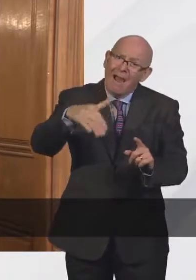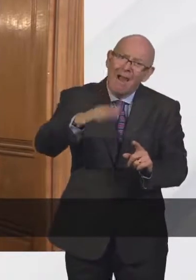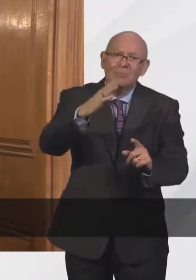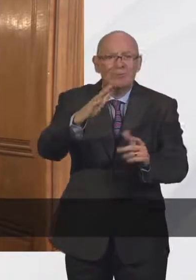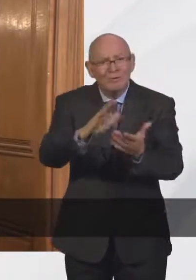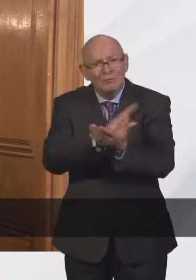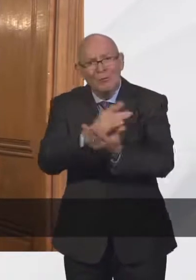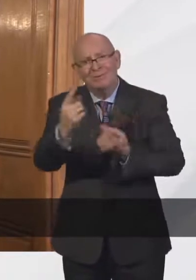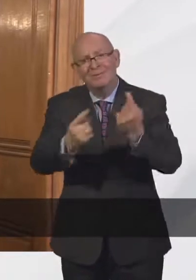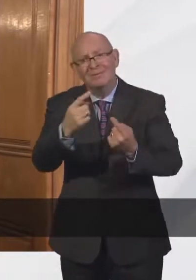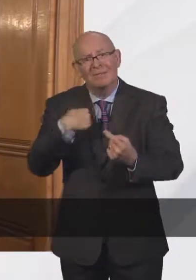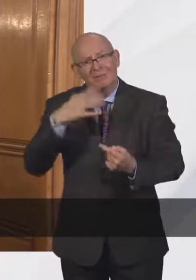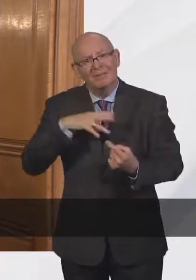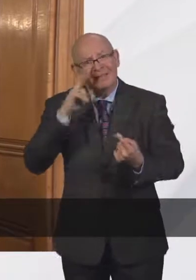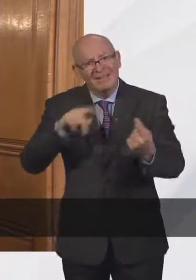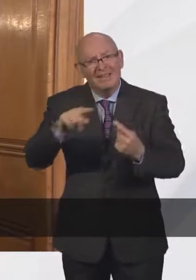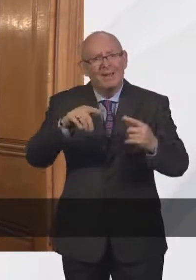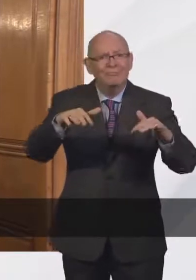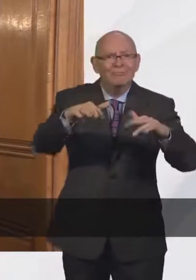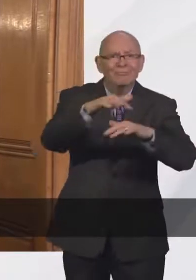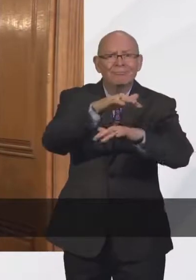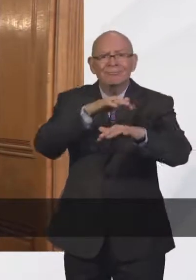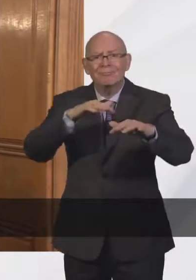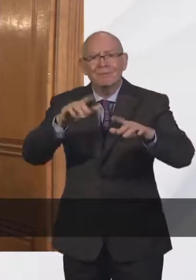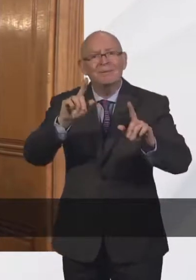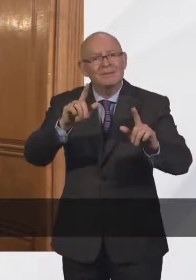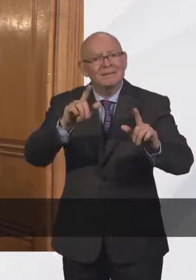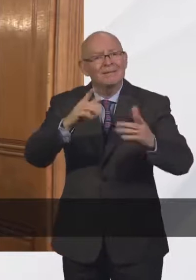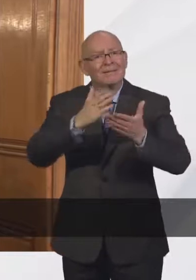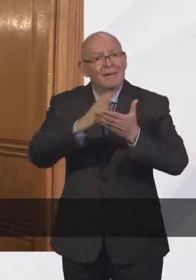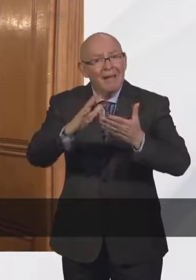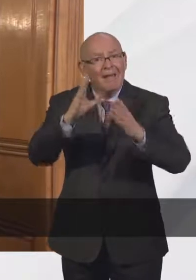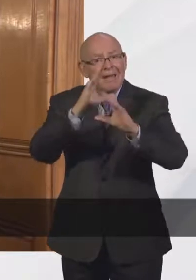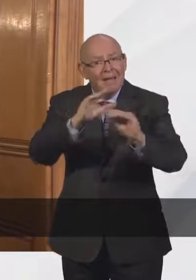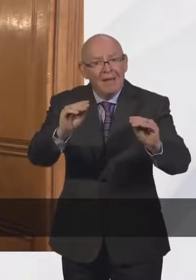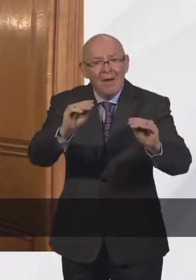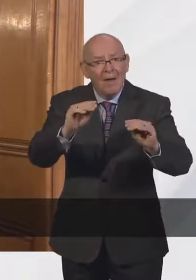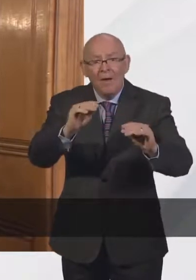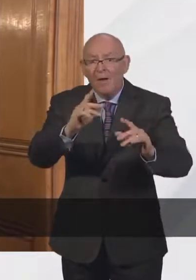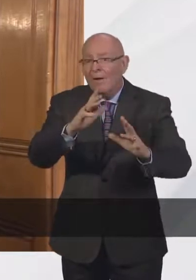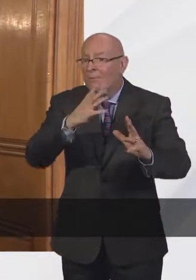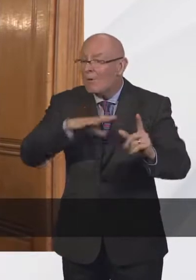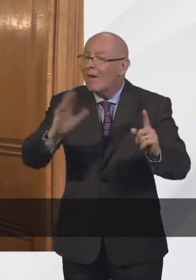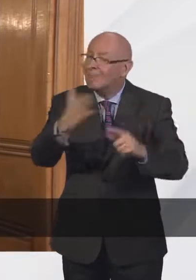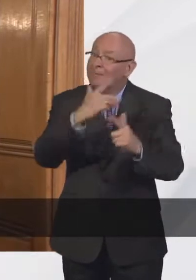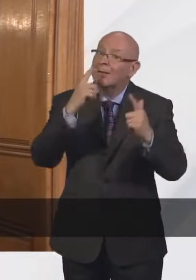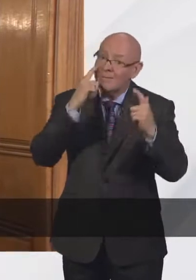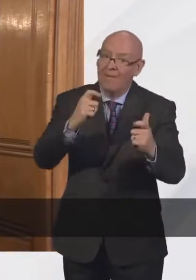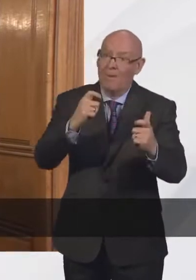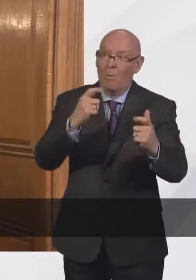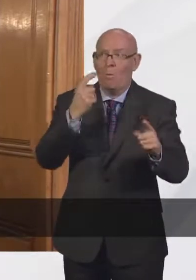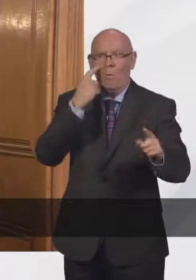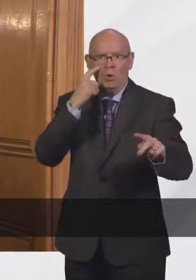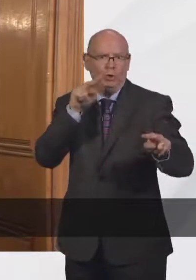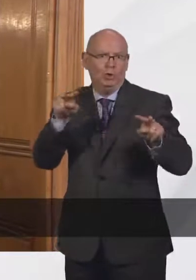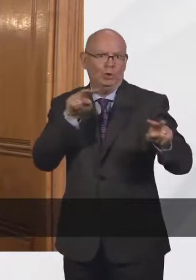I think everybody has shown a massive common sense. They've worked together. They've stuck to the plan. We've got the thing under